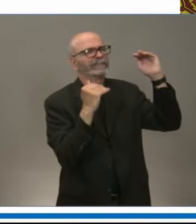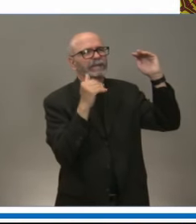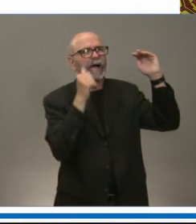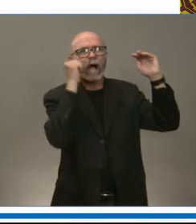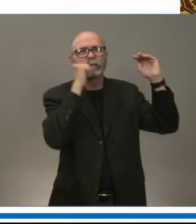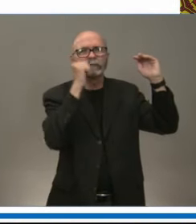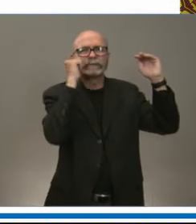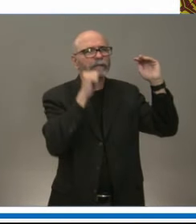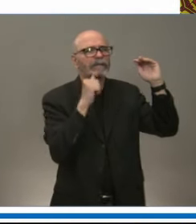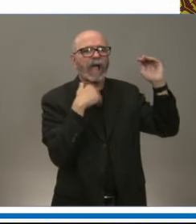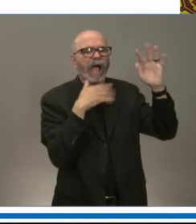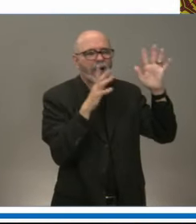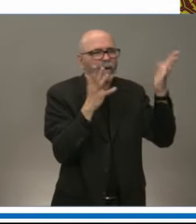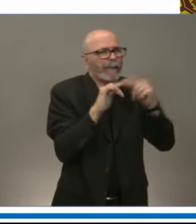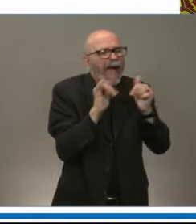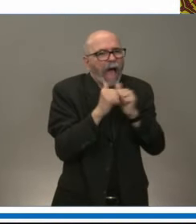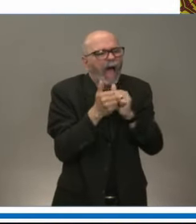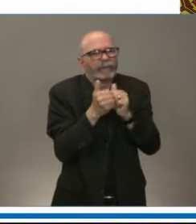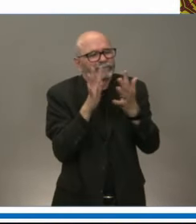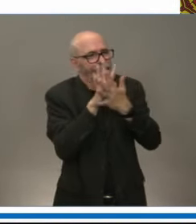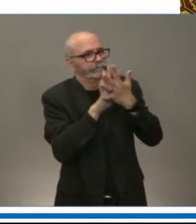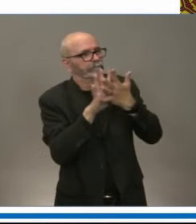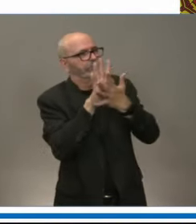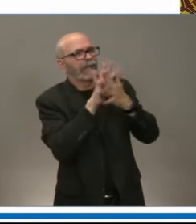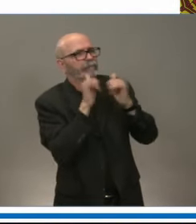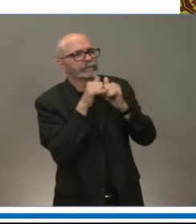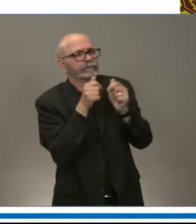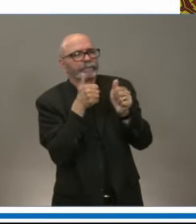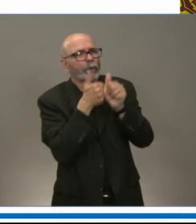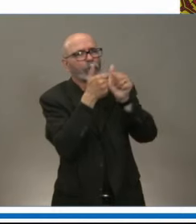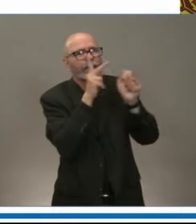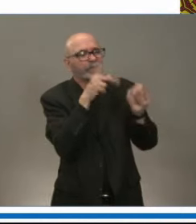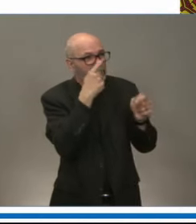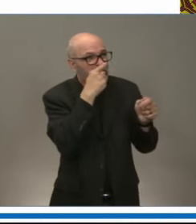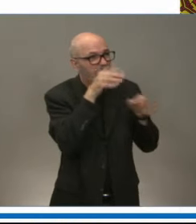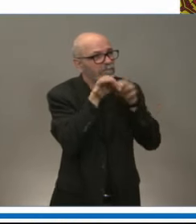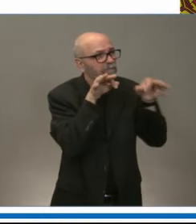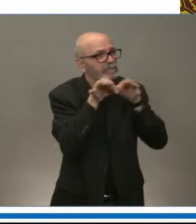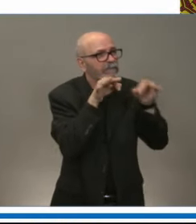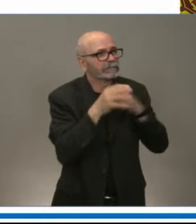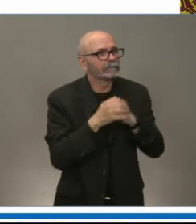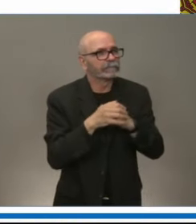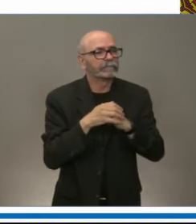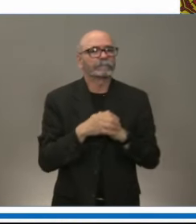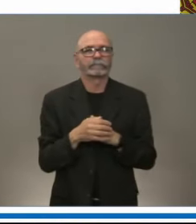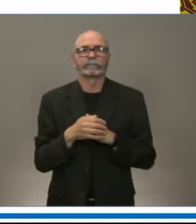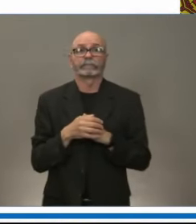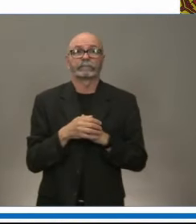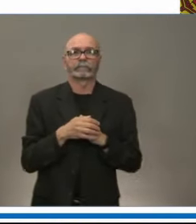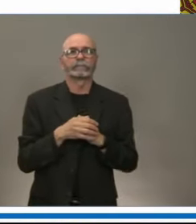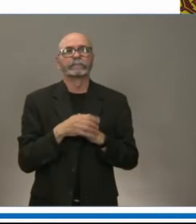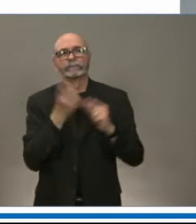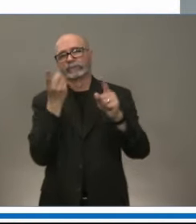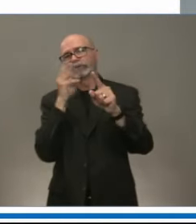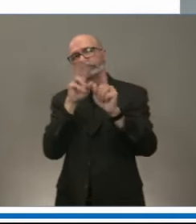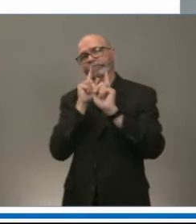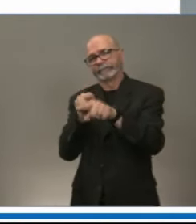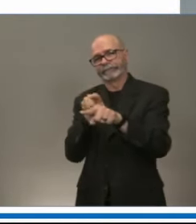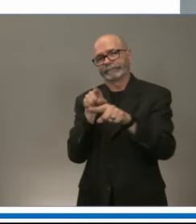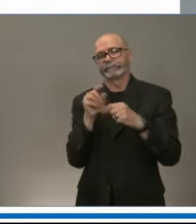uncertainty, unclearness about that. Can you help clear that up? So I think we have to understand that you can't match